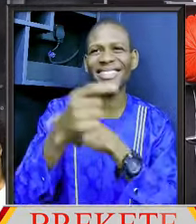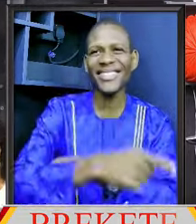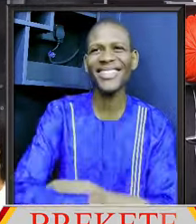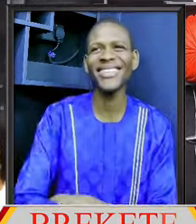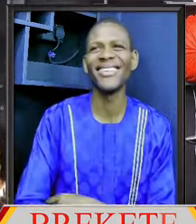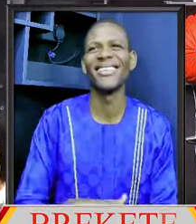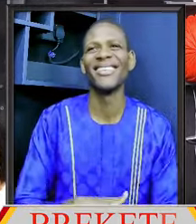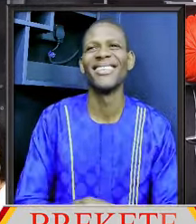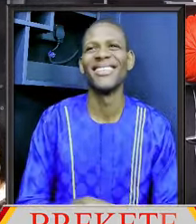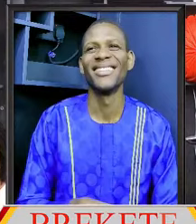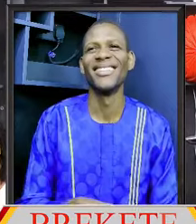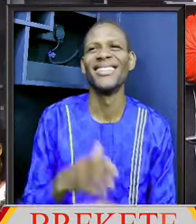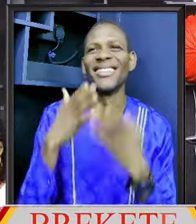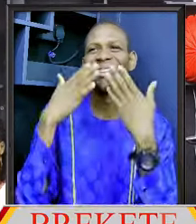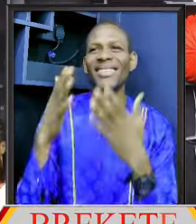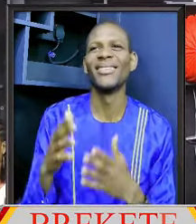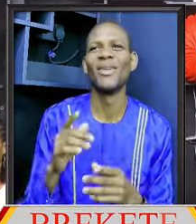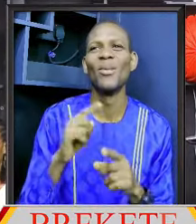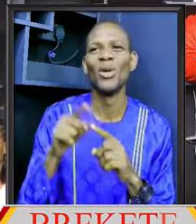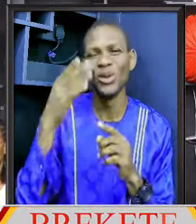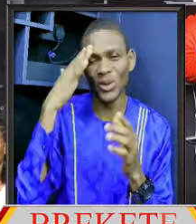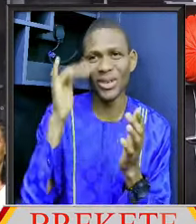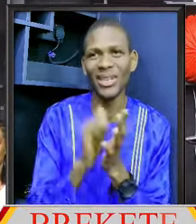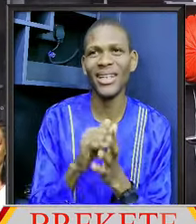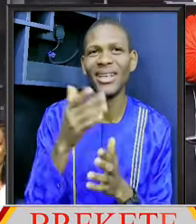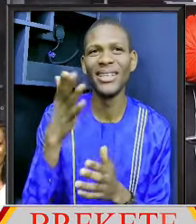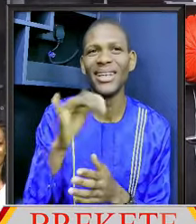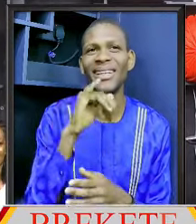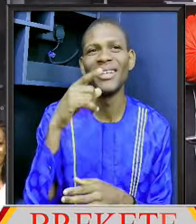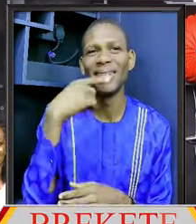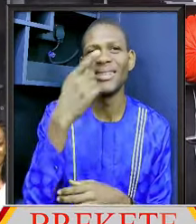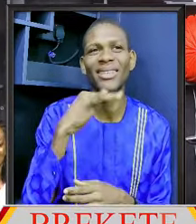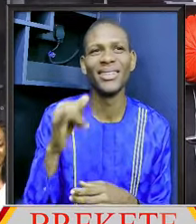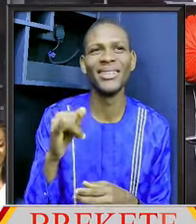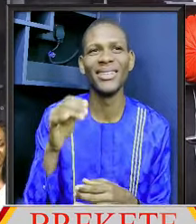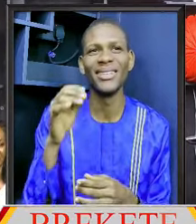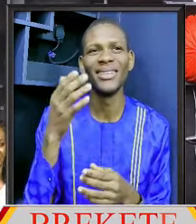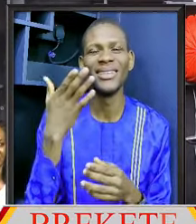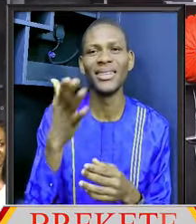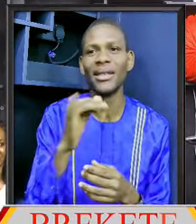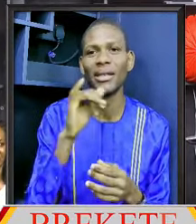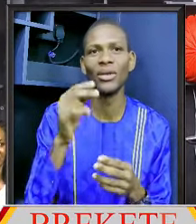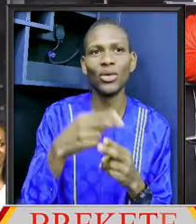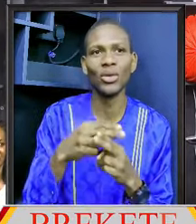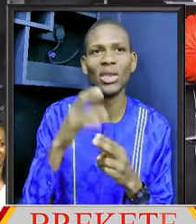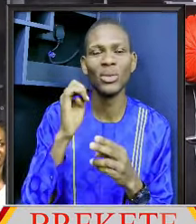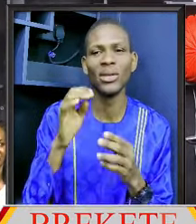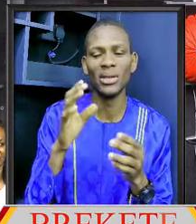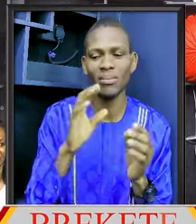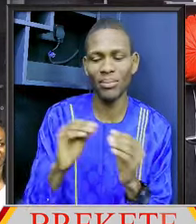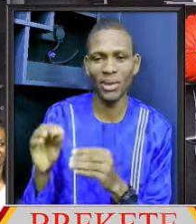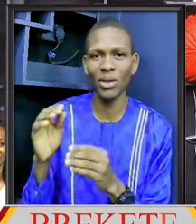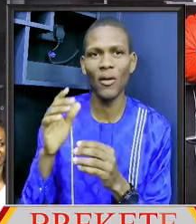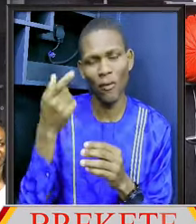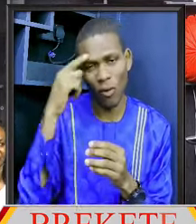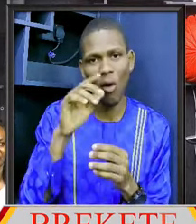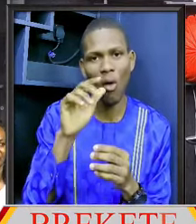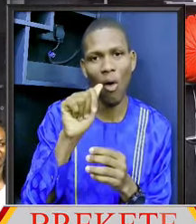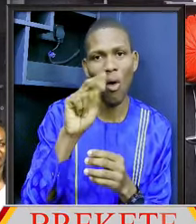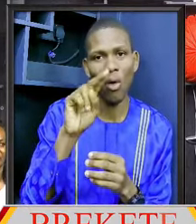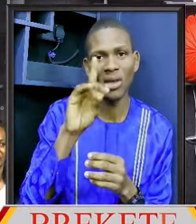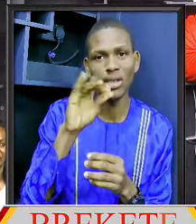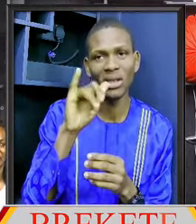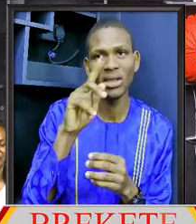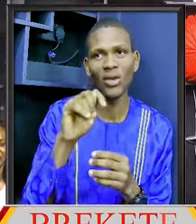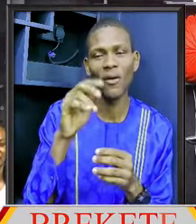appreciate. But sir, you know there's a saying as very a parent, soon he will set up date for audition of